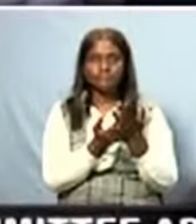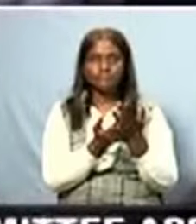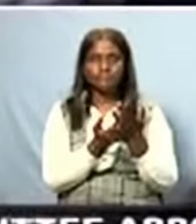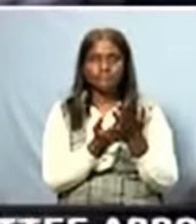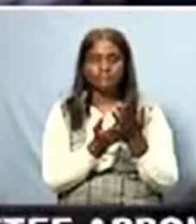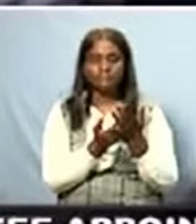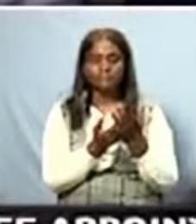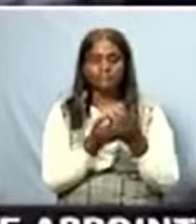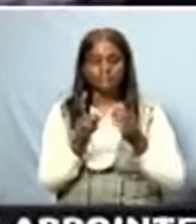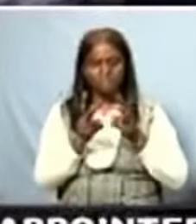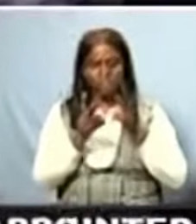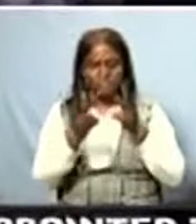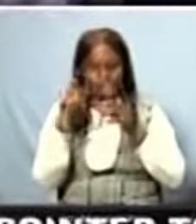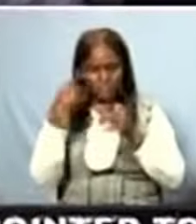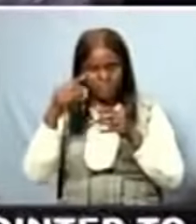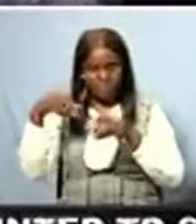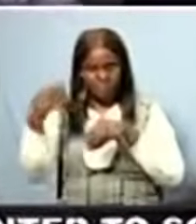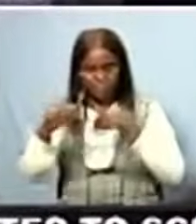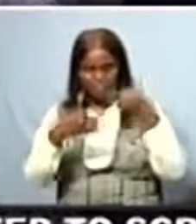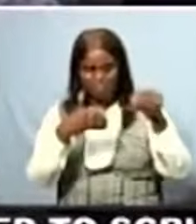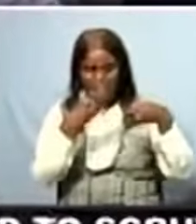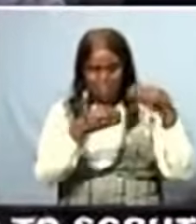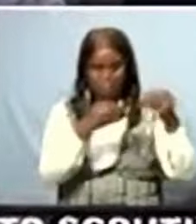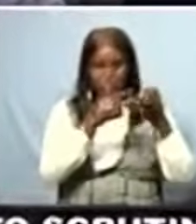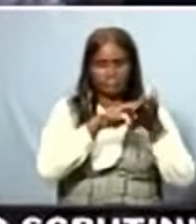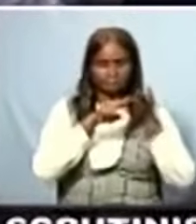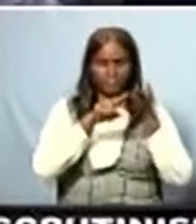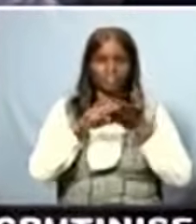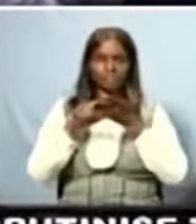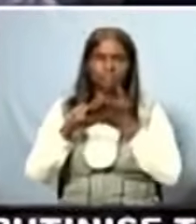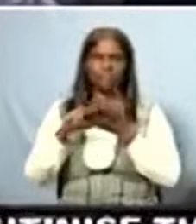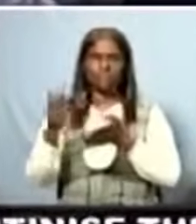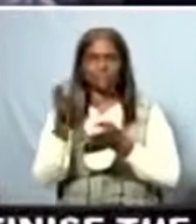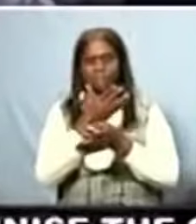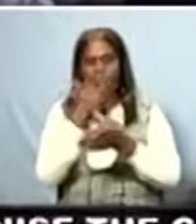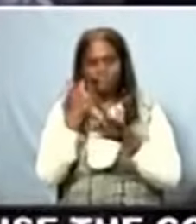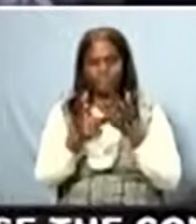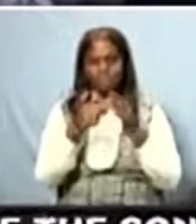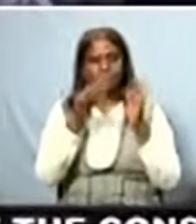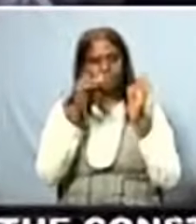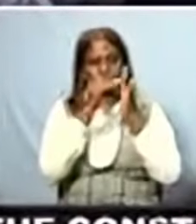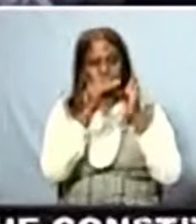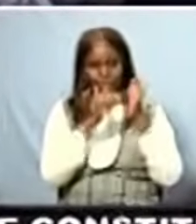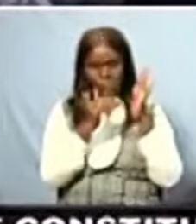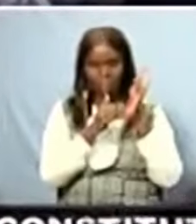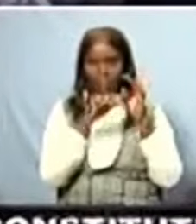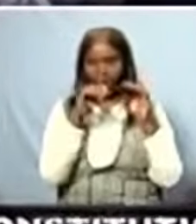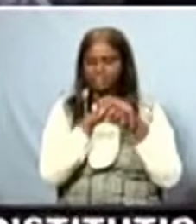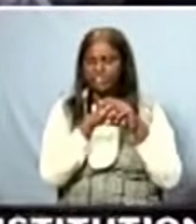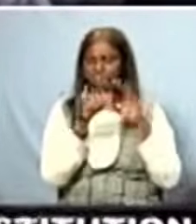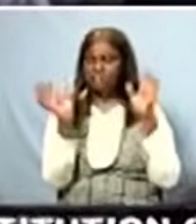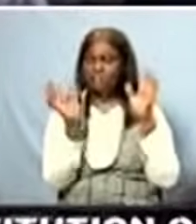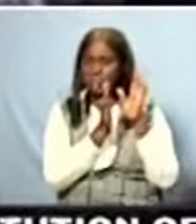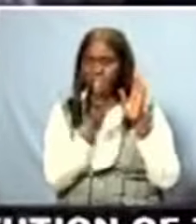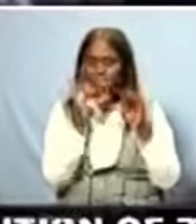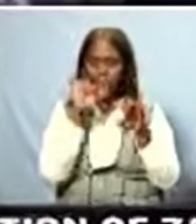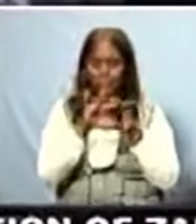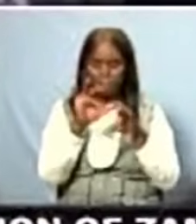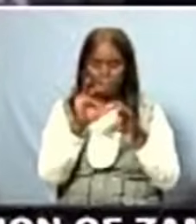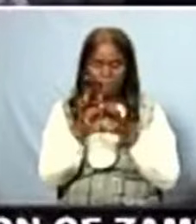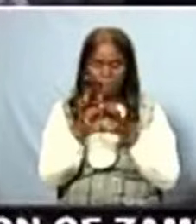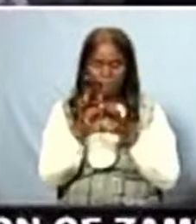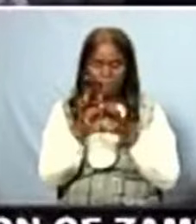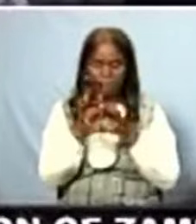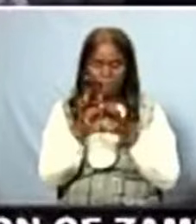the method for distributing proportional representation seats should be set out in the Electoral Process